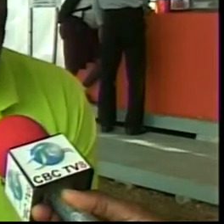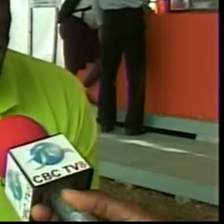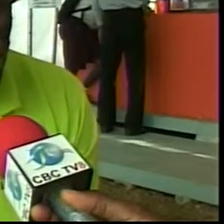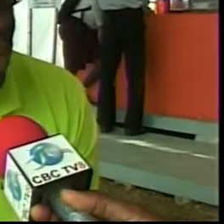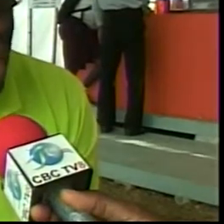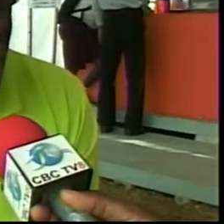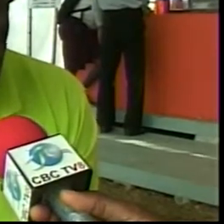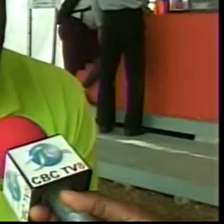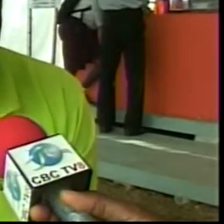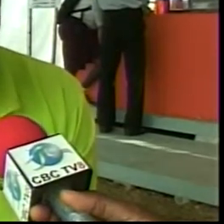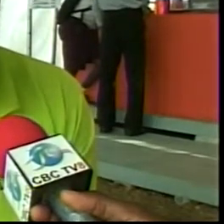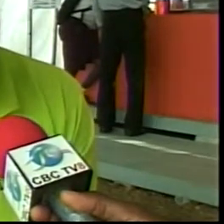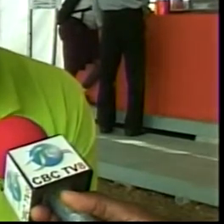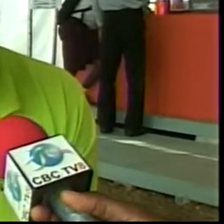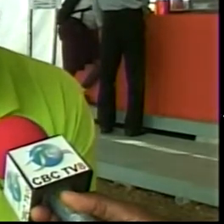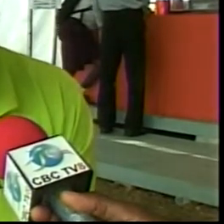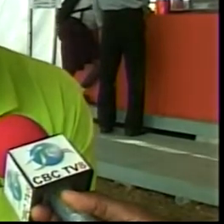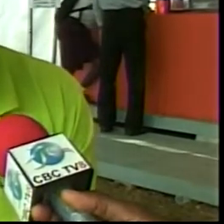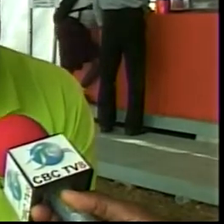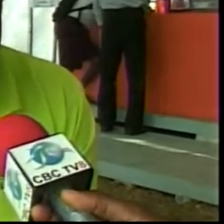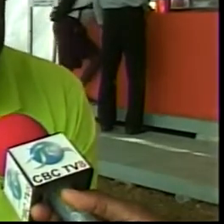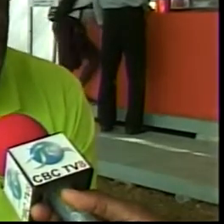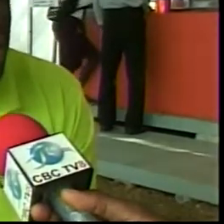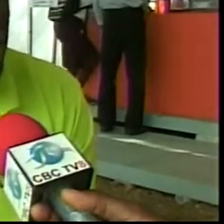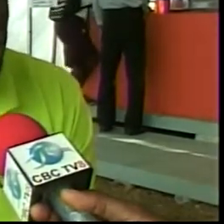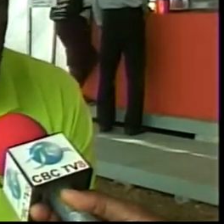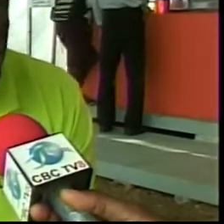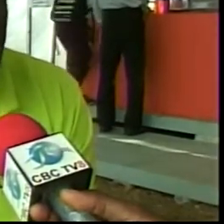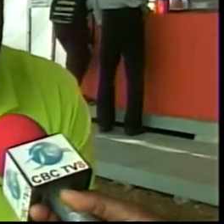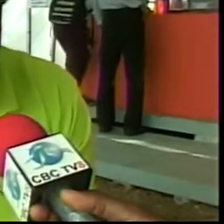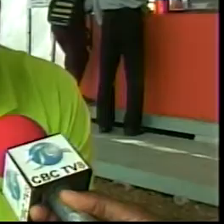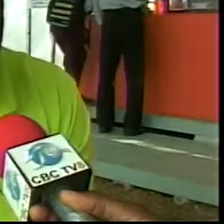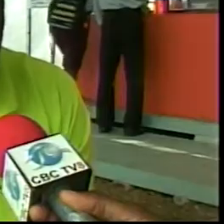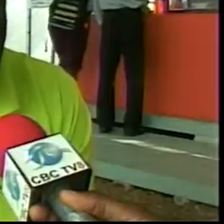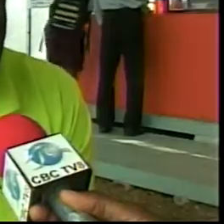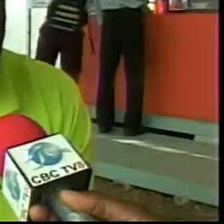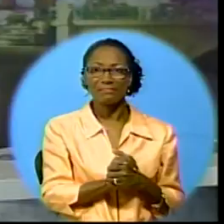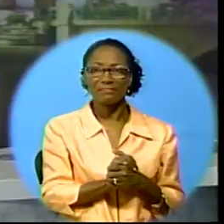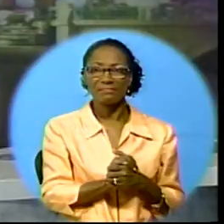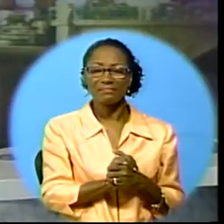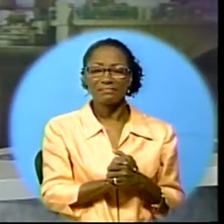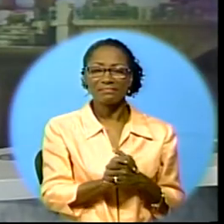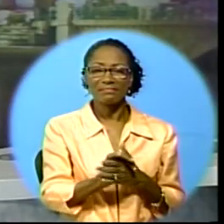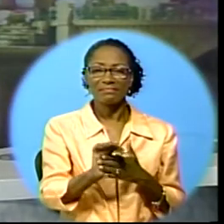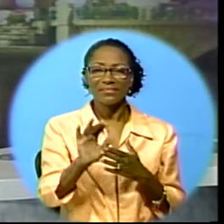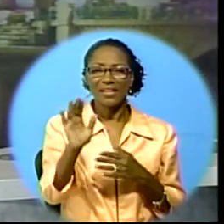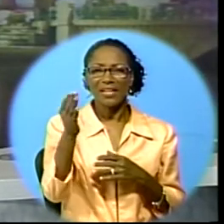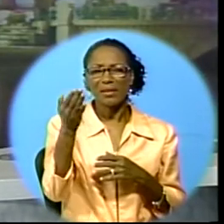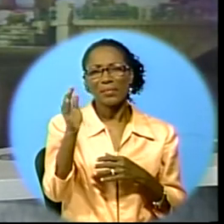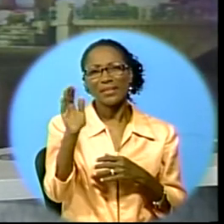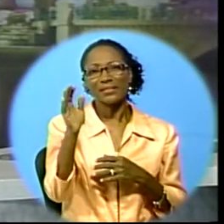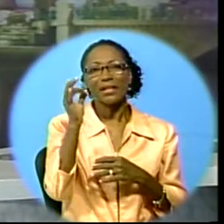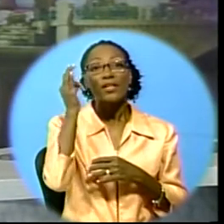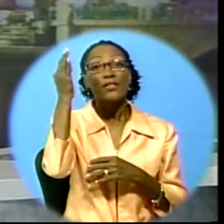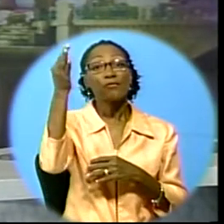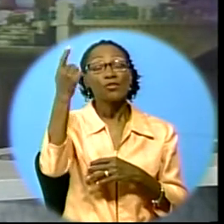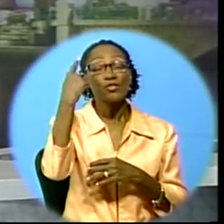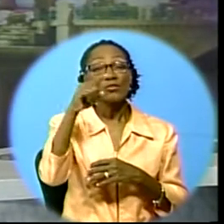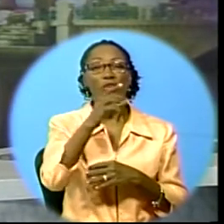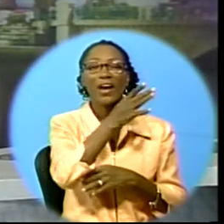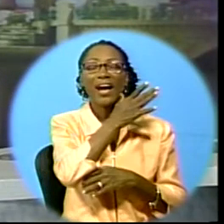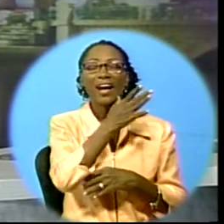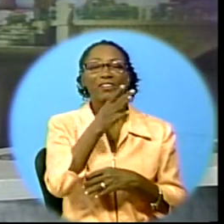the arrival of tourists will have on the industry and the fact that there will be a demand for local products. Well, it appears the future